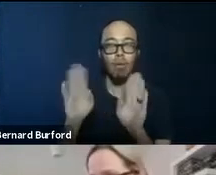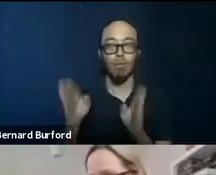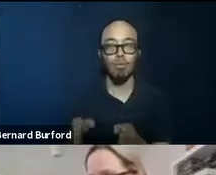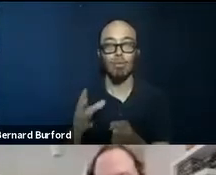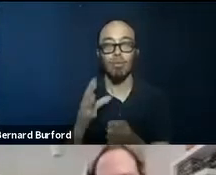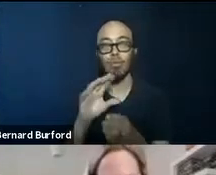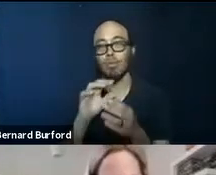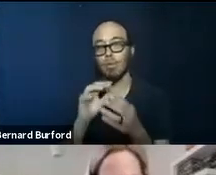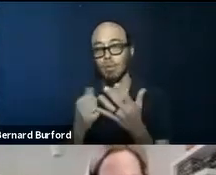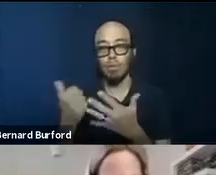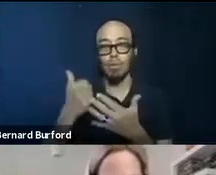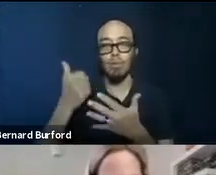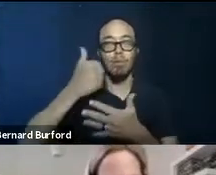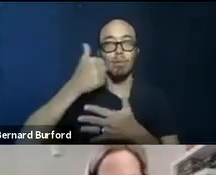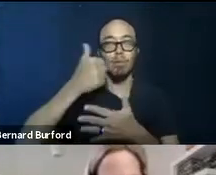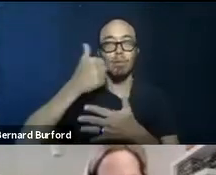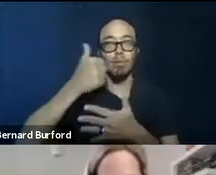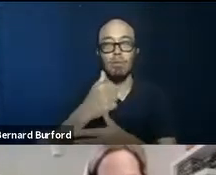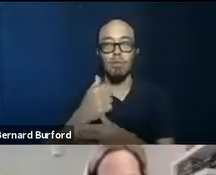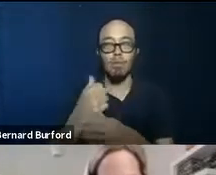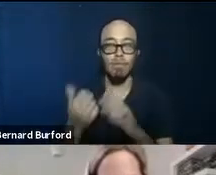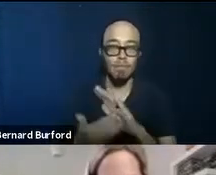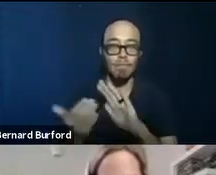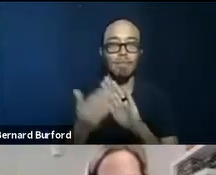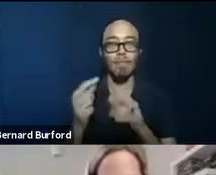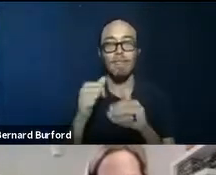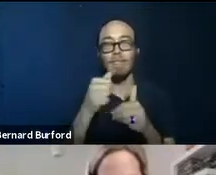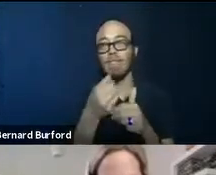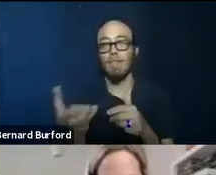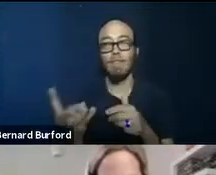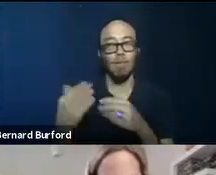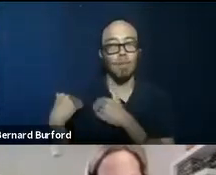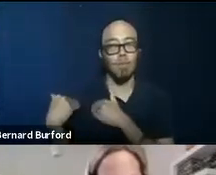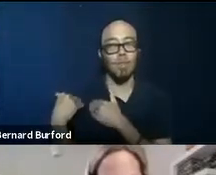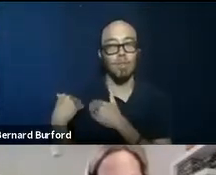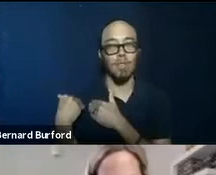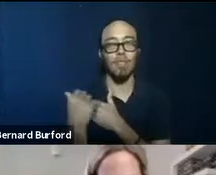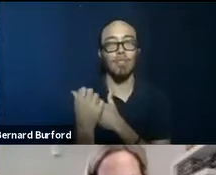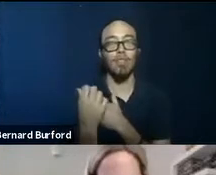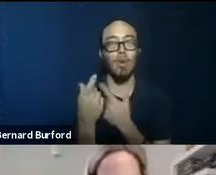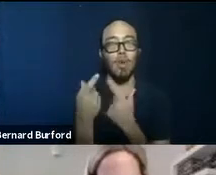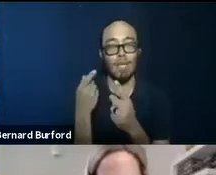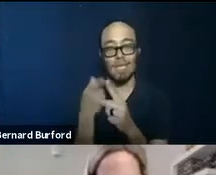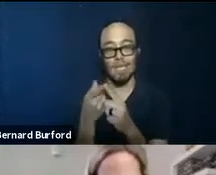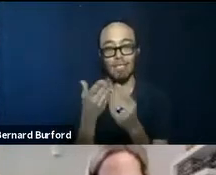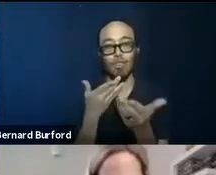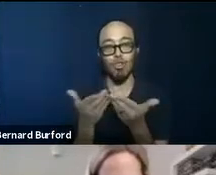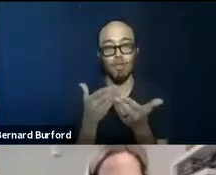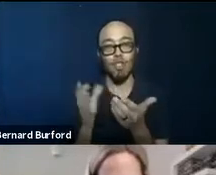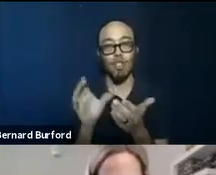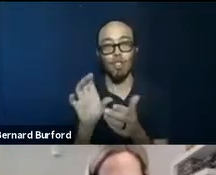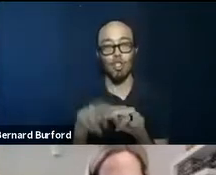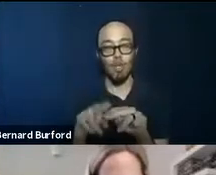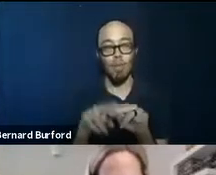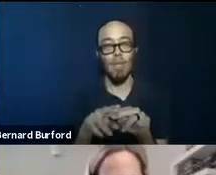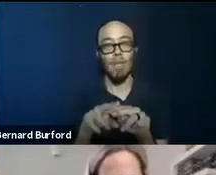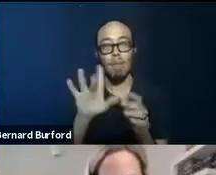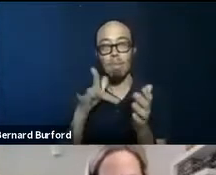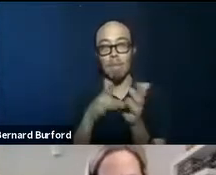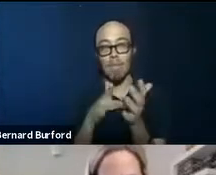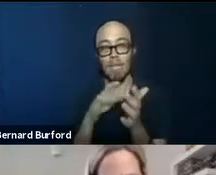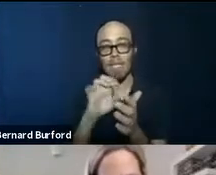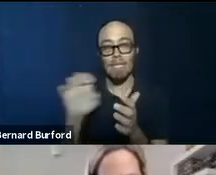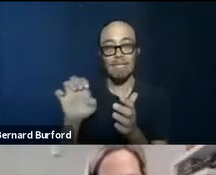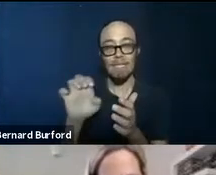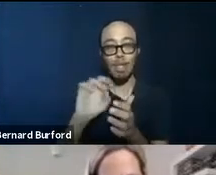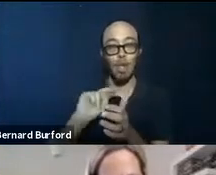Judiciary Committee and the House Foreign Affairs Committee, where he serves as the chairman of the Middle East, North